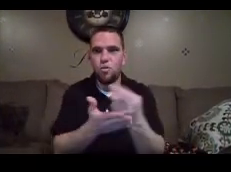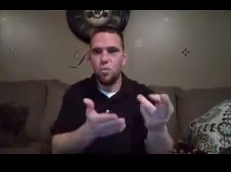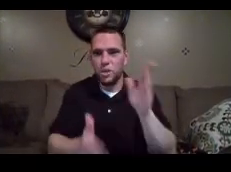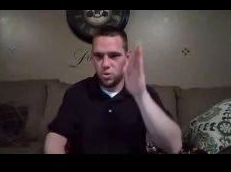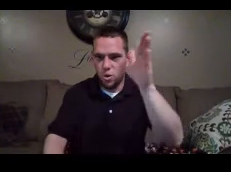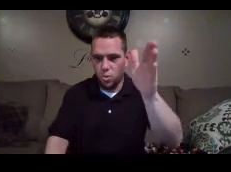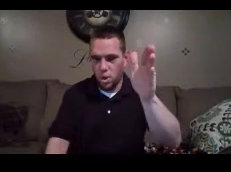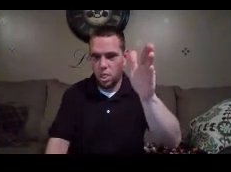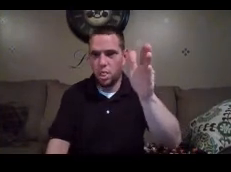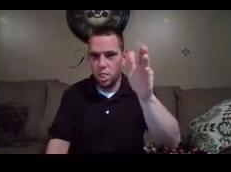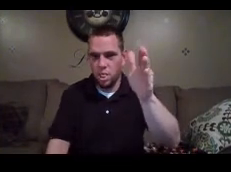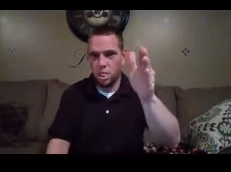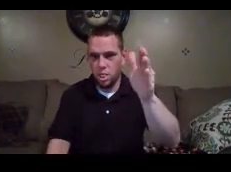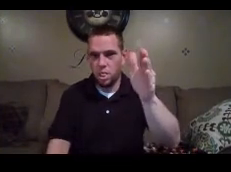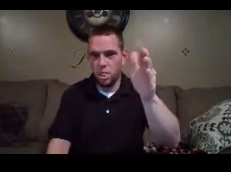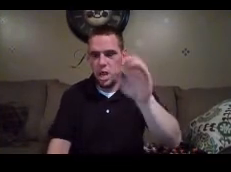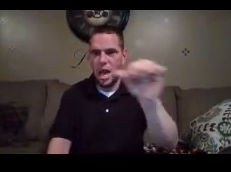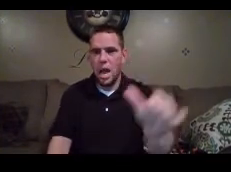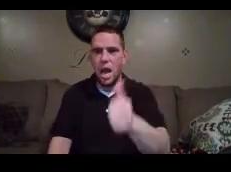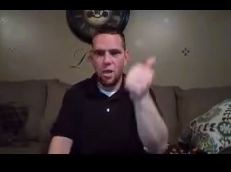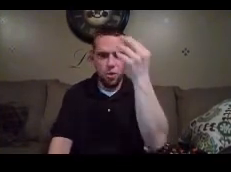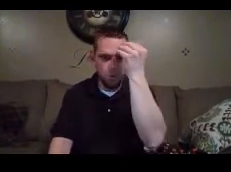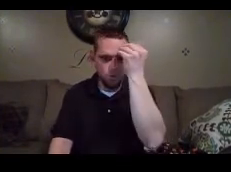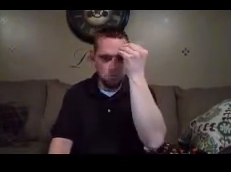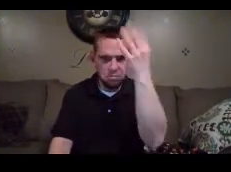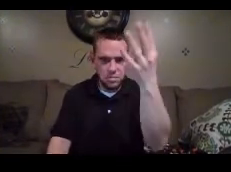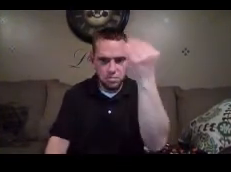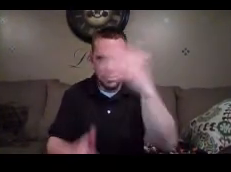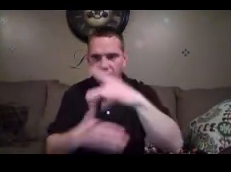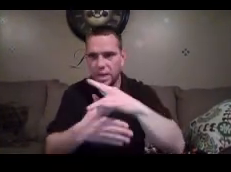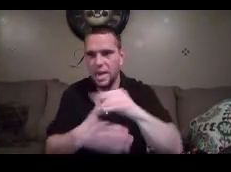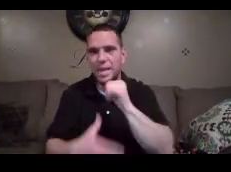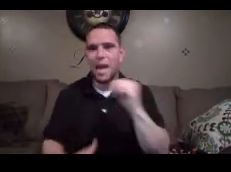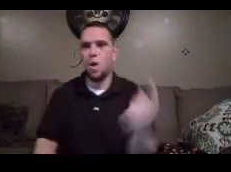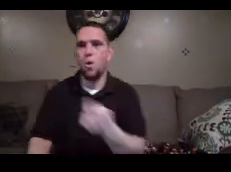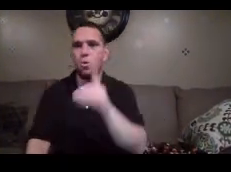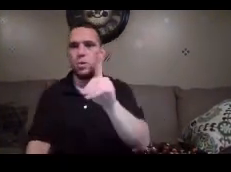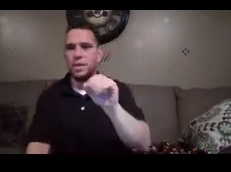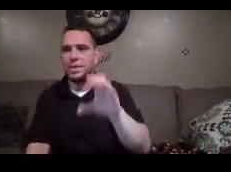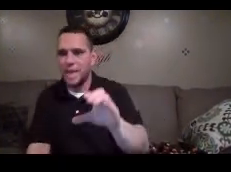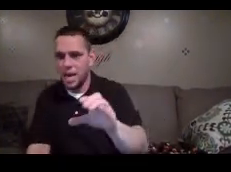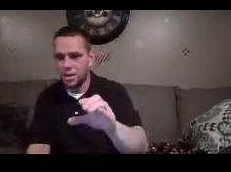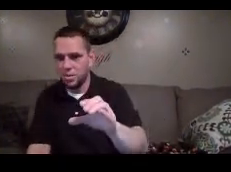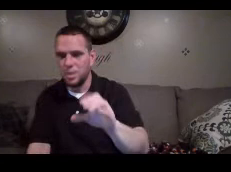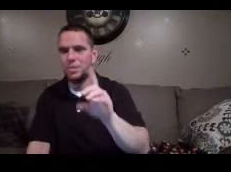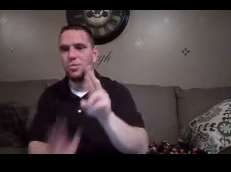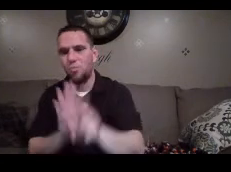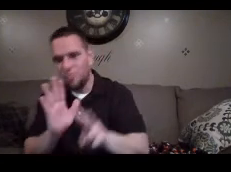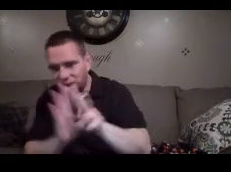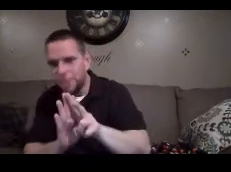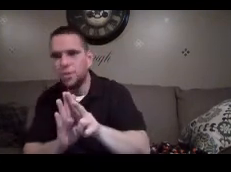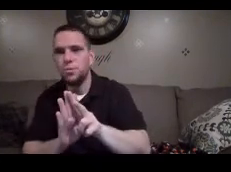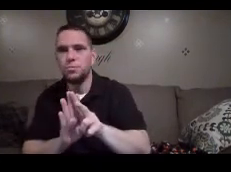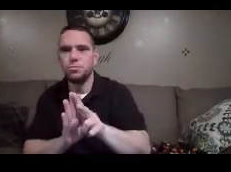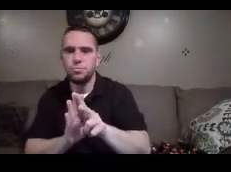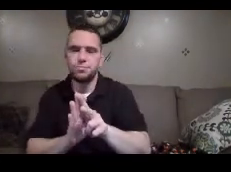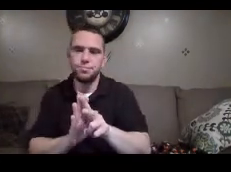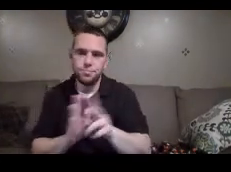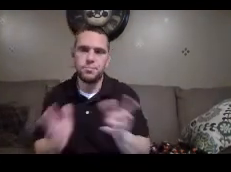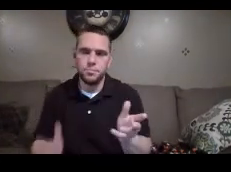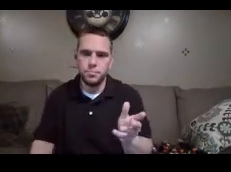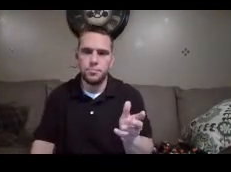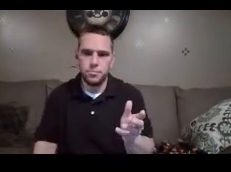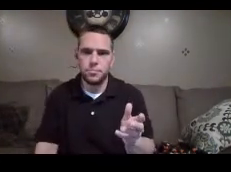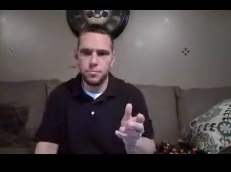we're developing other content for not just documents, but for videos as well, as this question just asked.